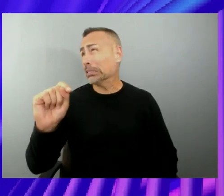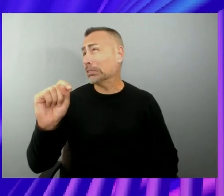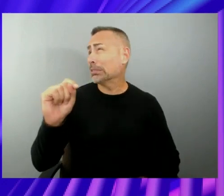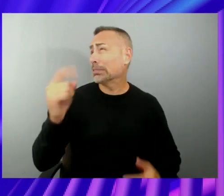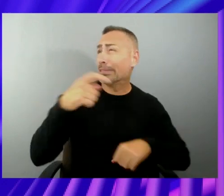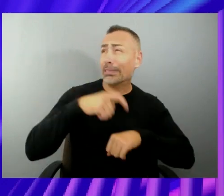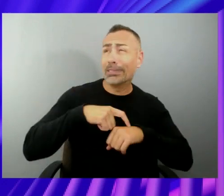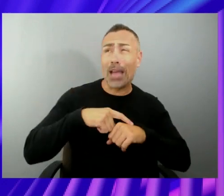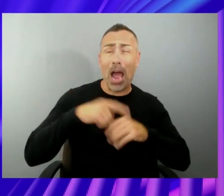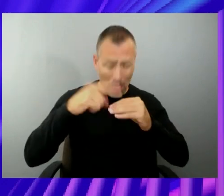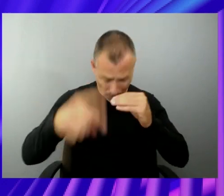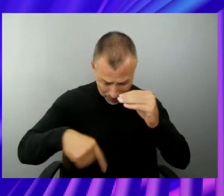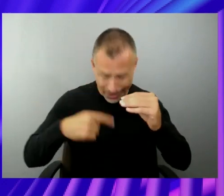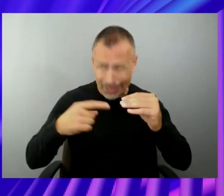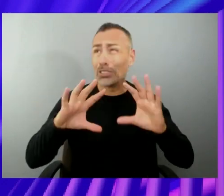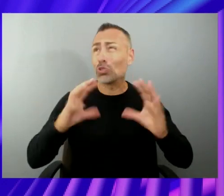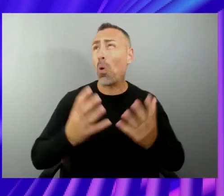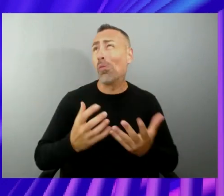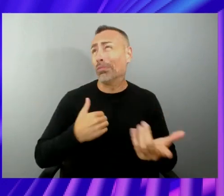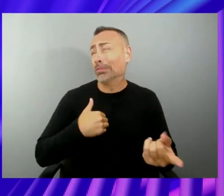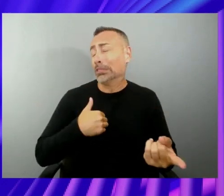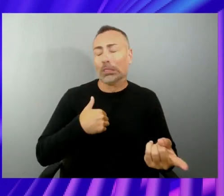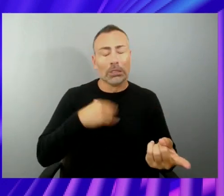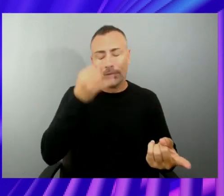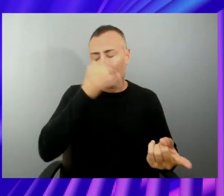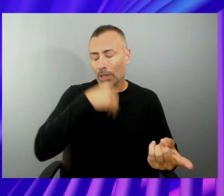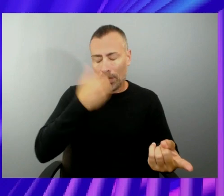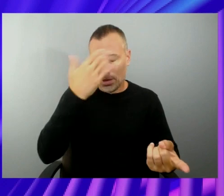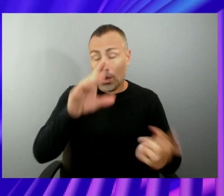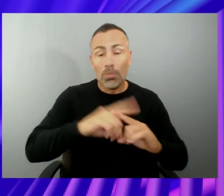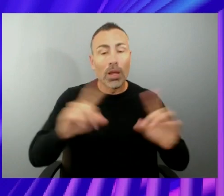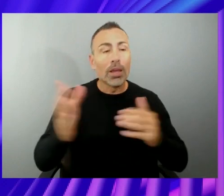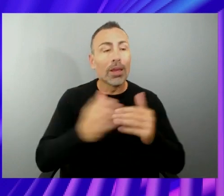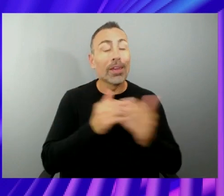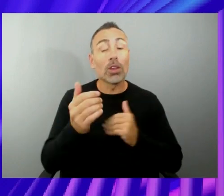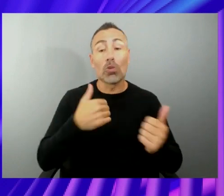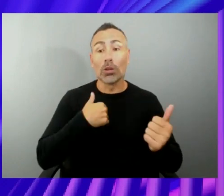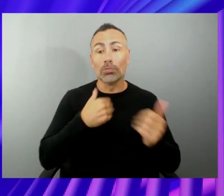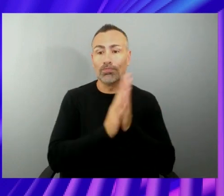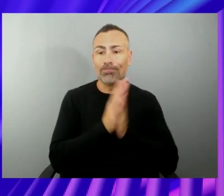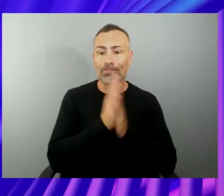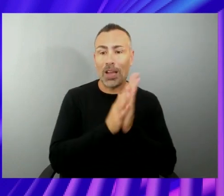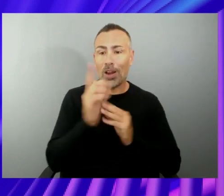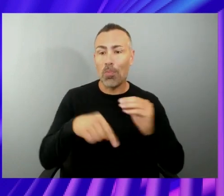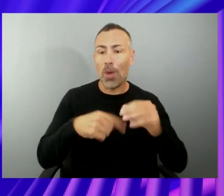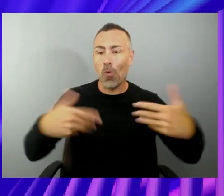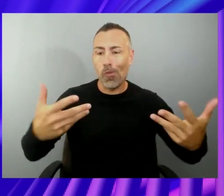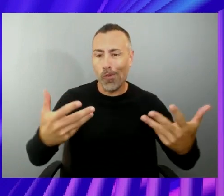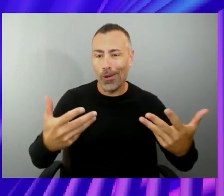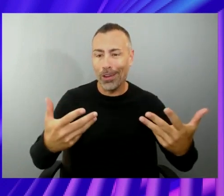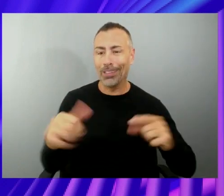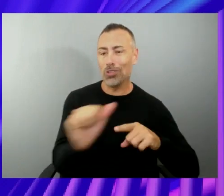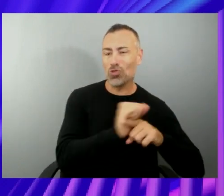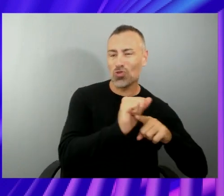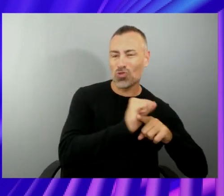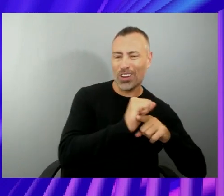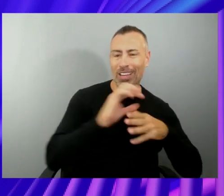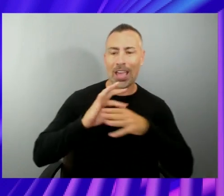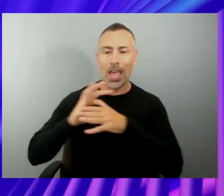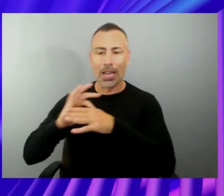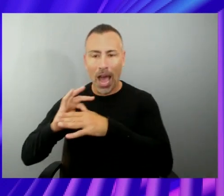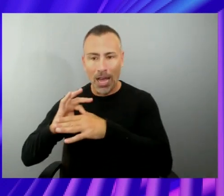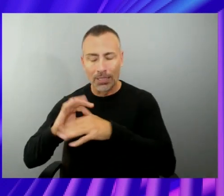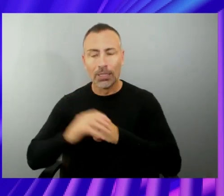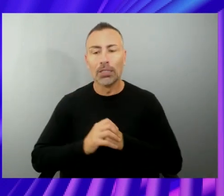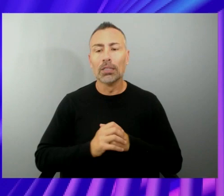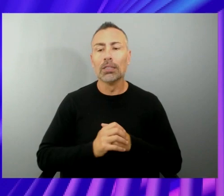So you mentioned something that I'm very passionate about, but training and content. What is the kind of content that CERT